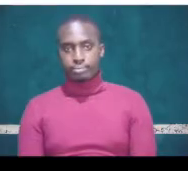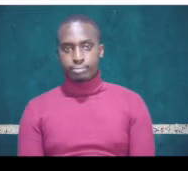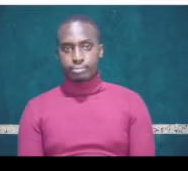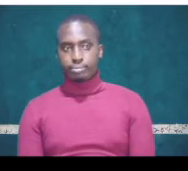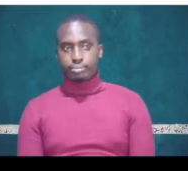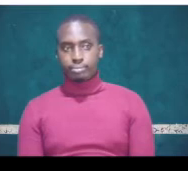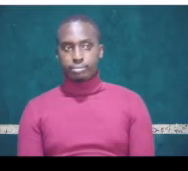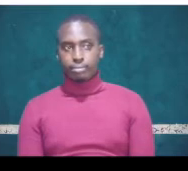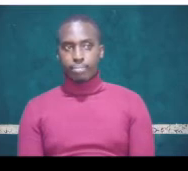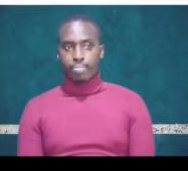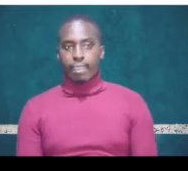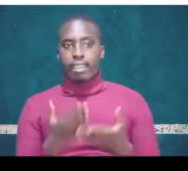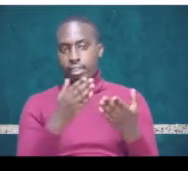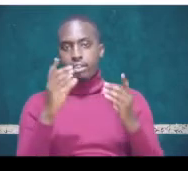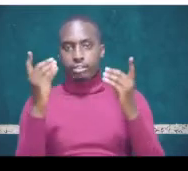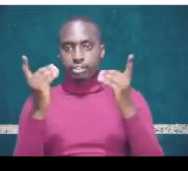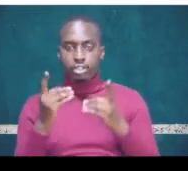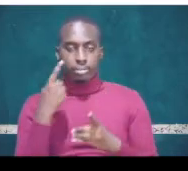this circuit diagram,